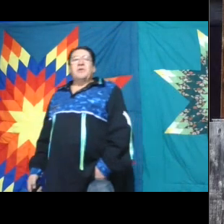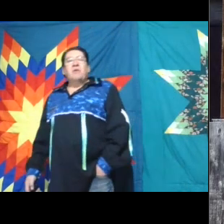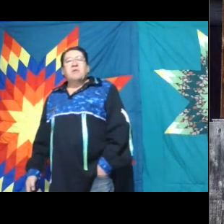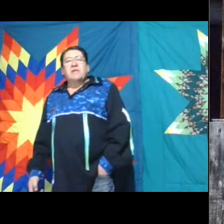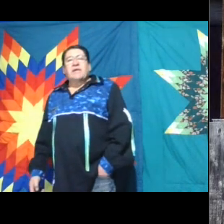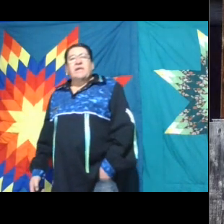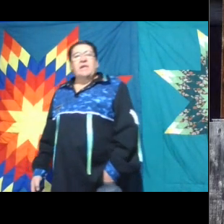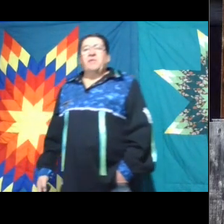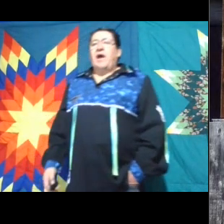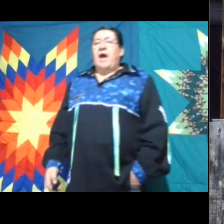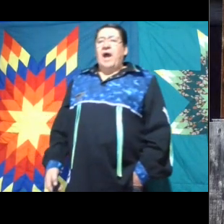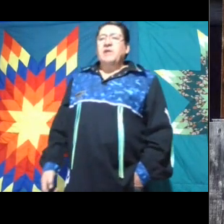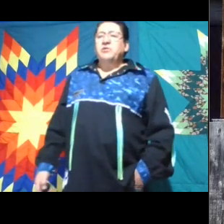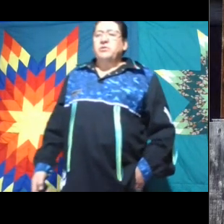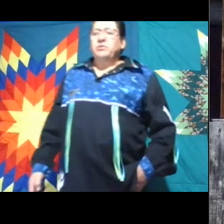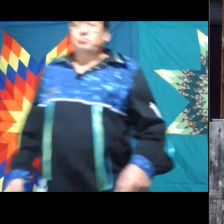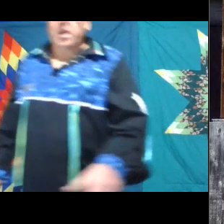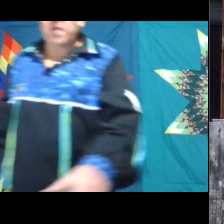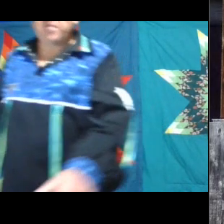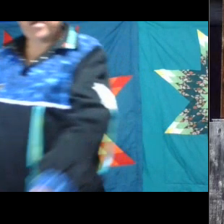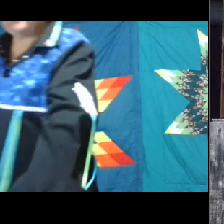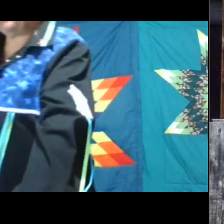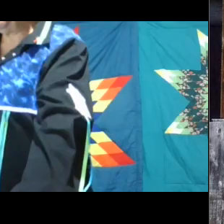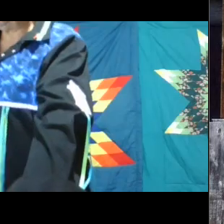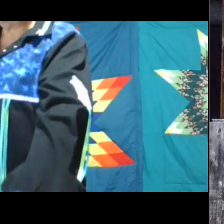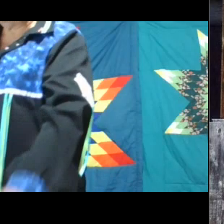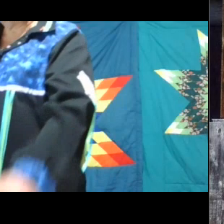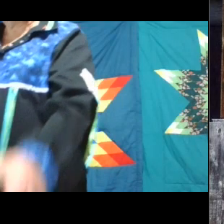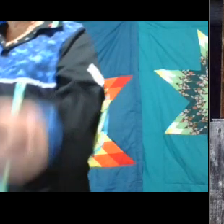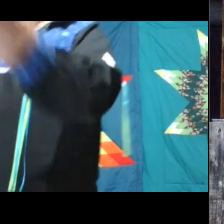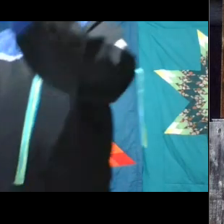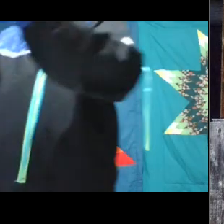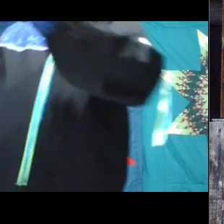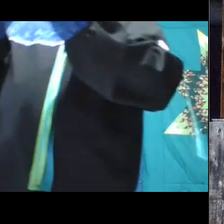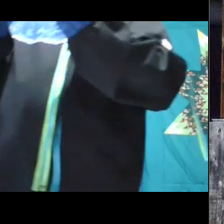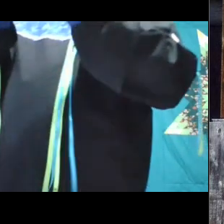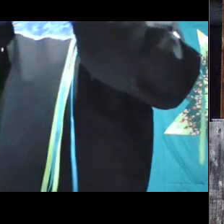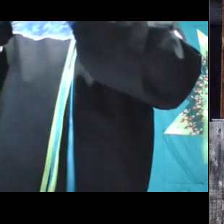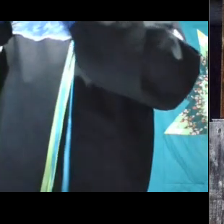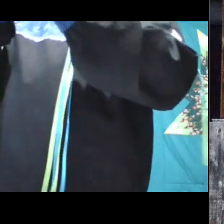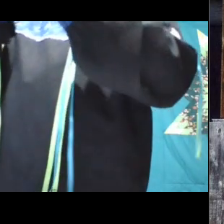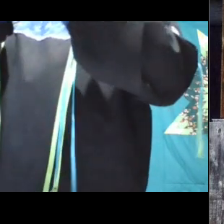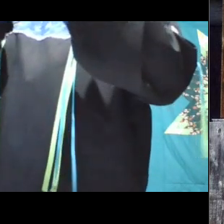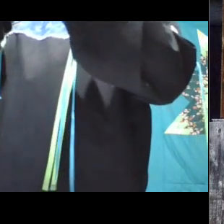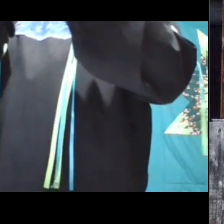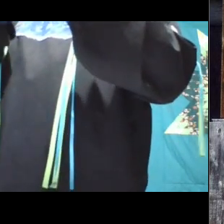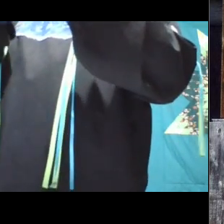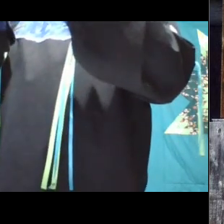So now let's get into the actual barriers to Indigenous recruitment.